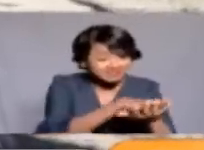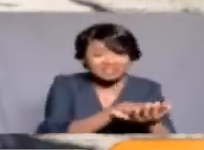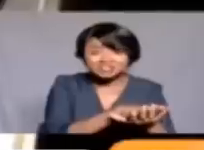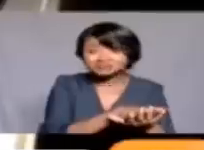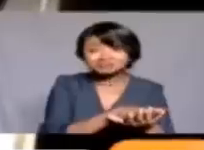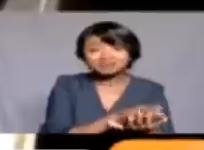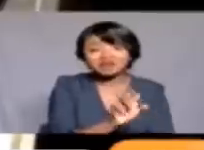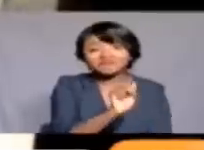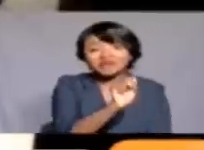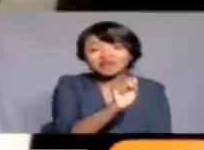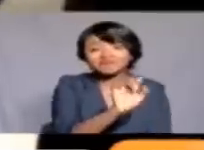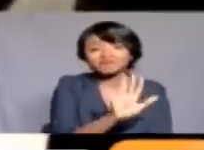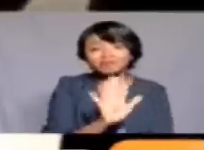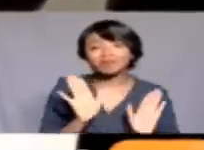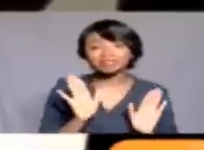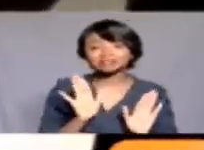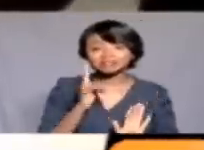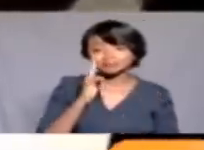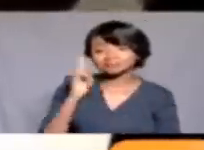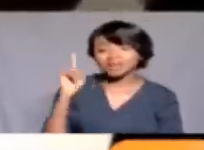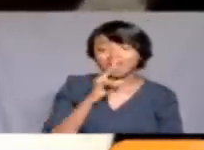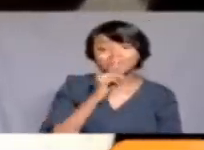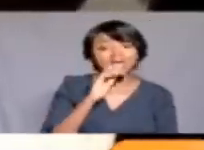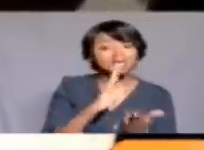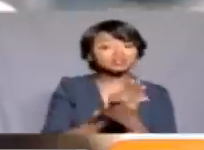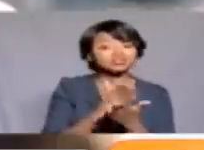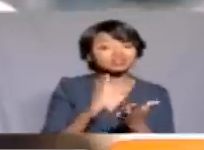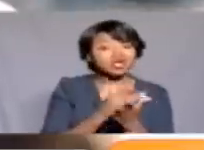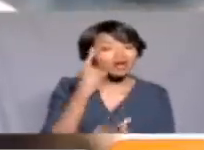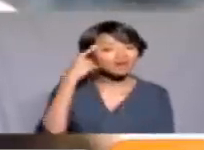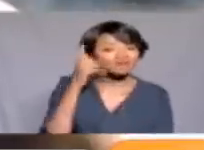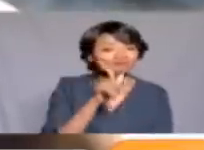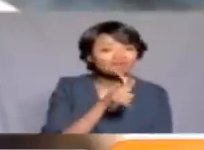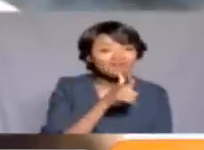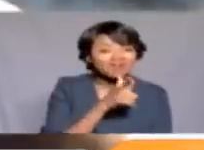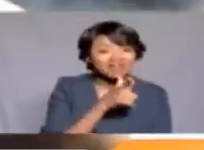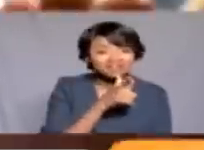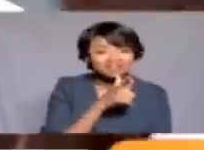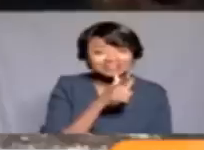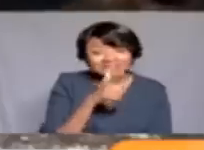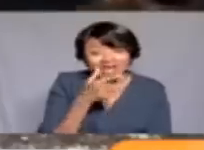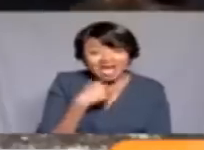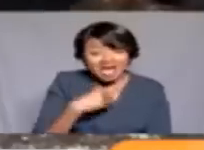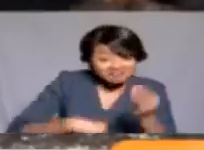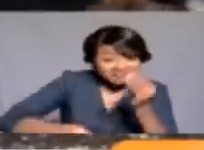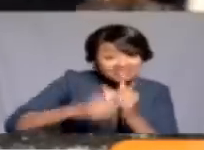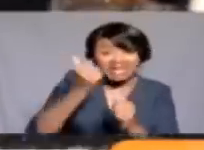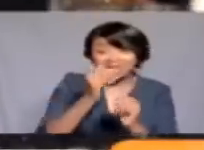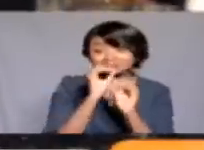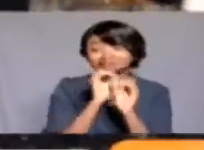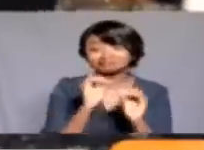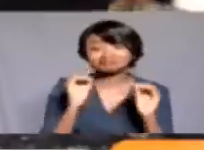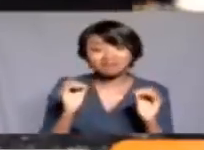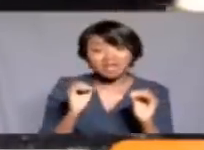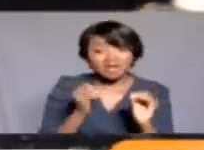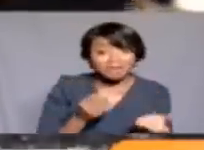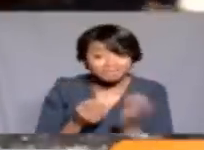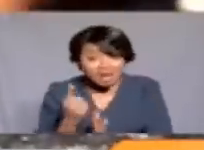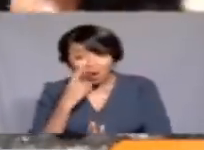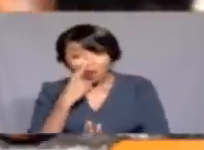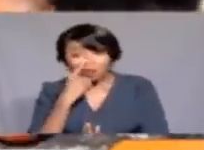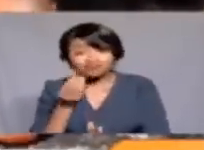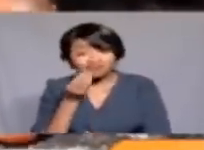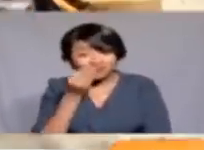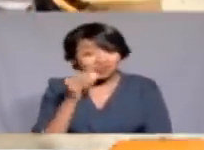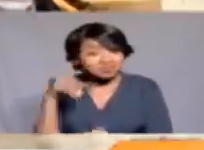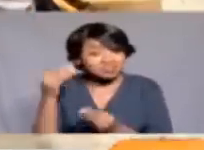5 fish. The men will share this for lunch. They have nothing more to sell and not enough to take back home.